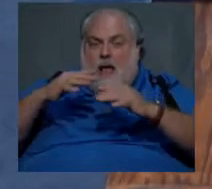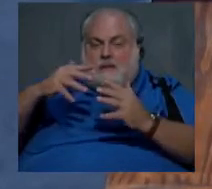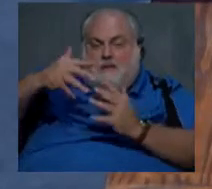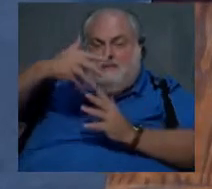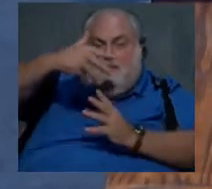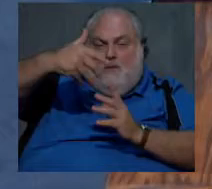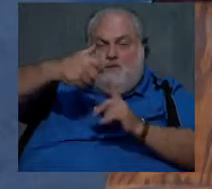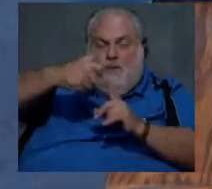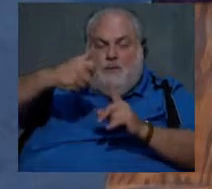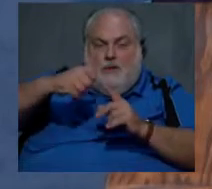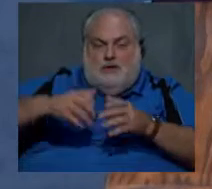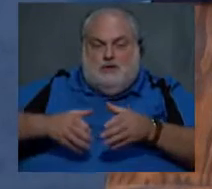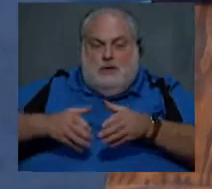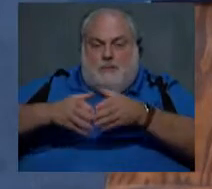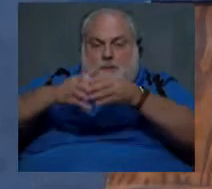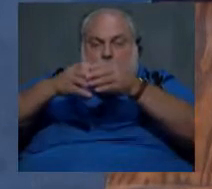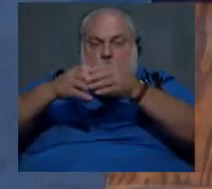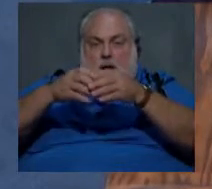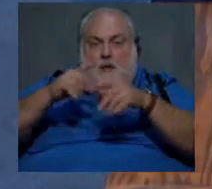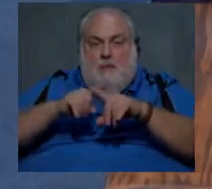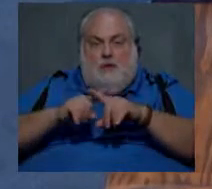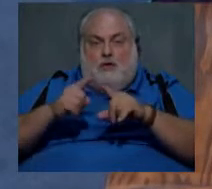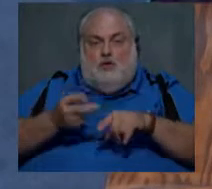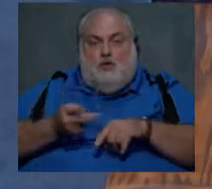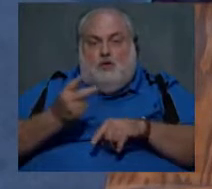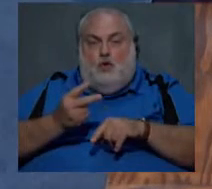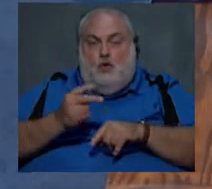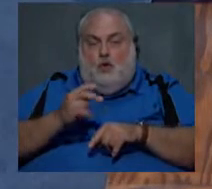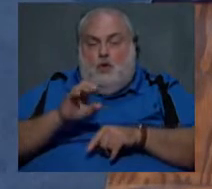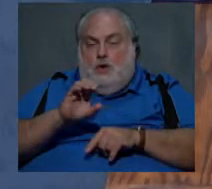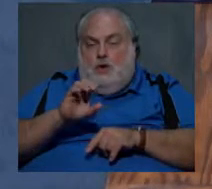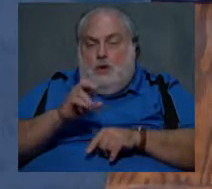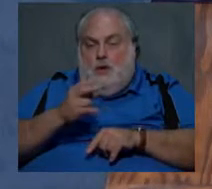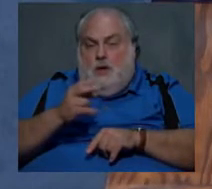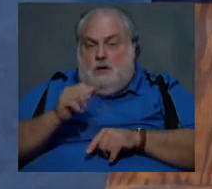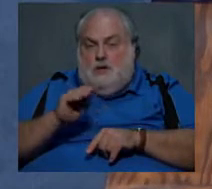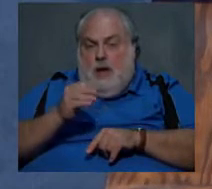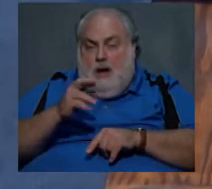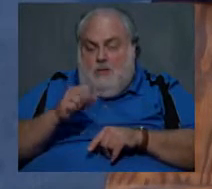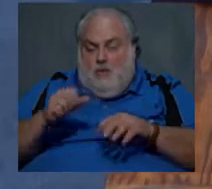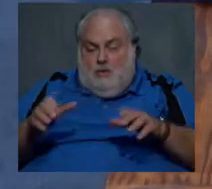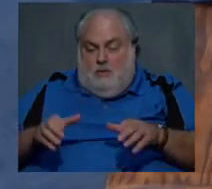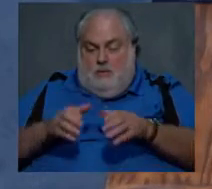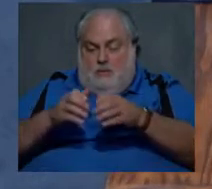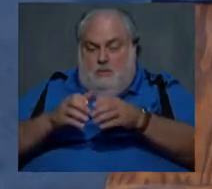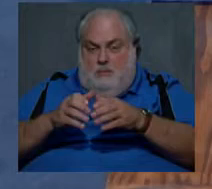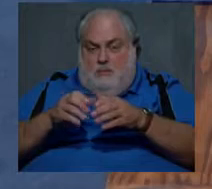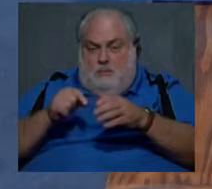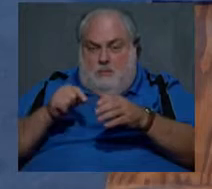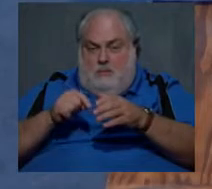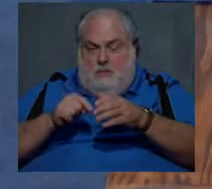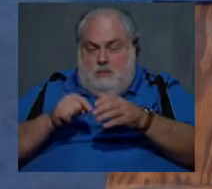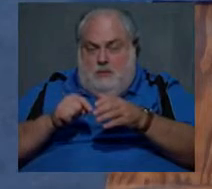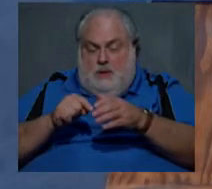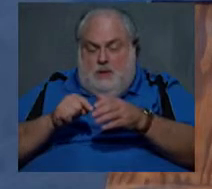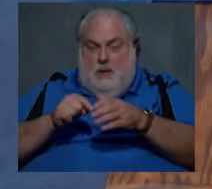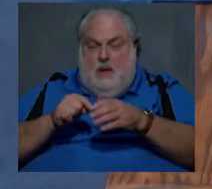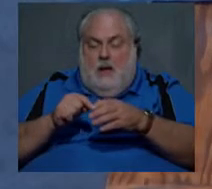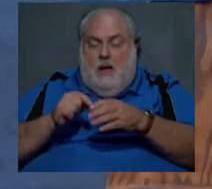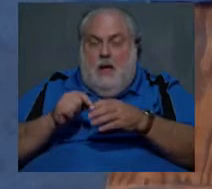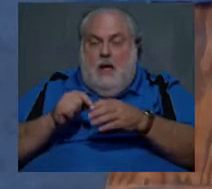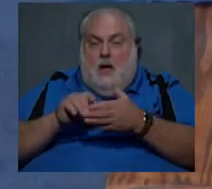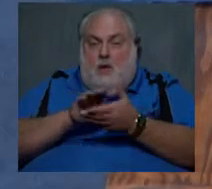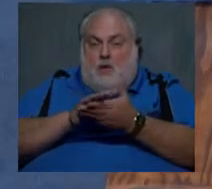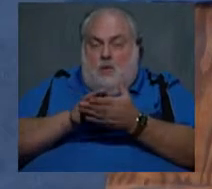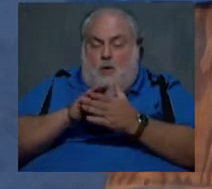actually two chambers within the incineration equipment, and the exhaust gases from the first chamber or initial combustion